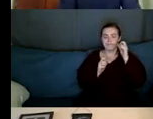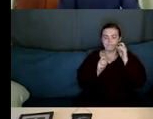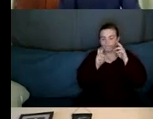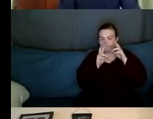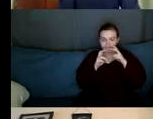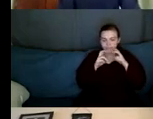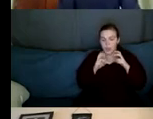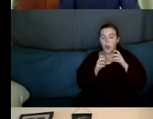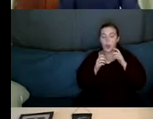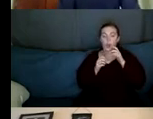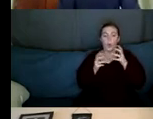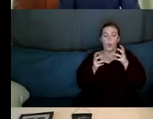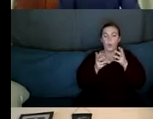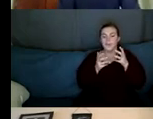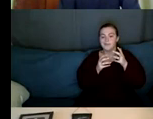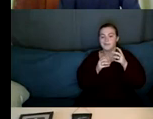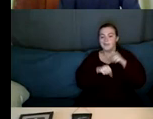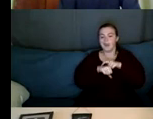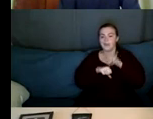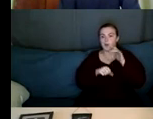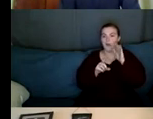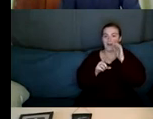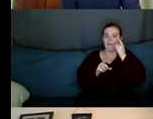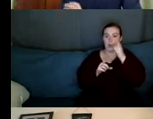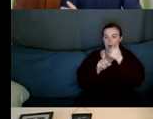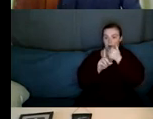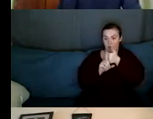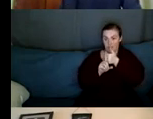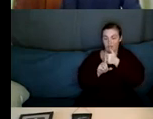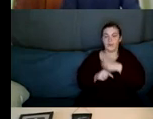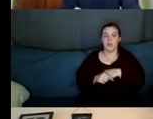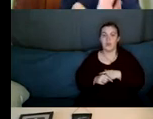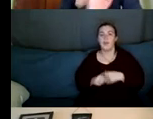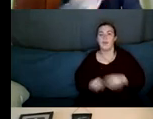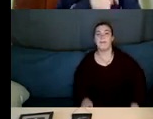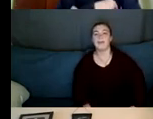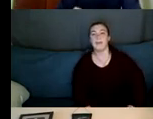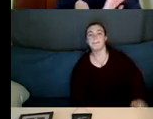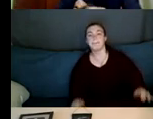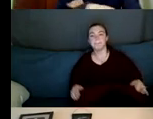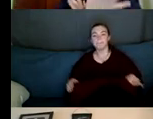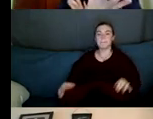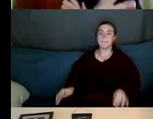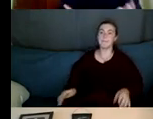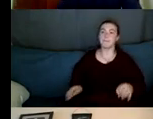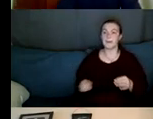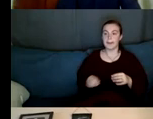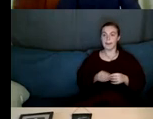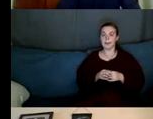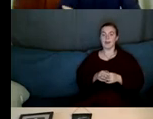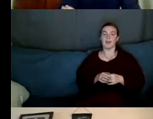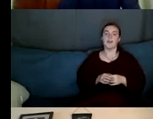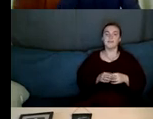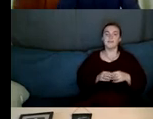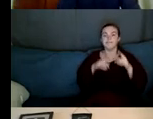And so once I have figured out what I need to know on this survey sheet, their class name, description, yada, yada, yada.